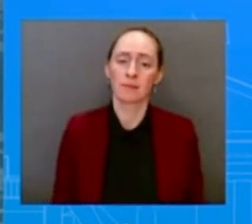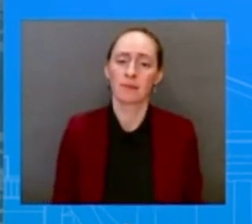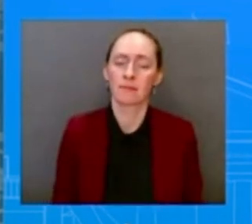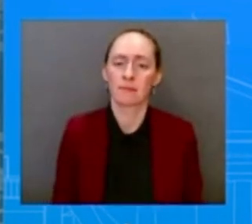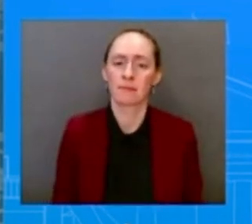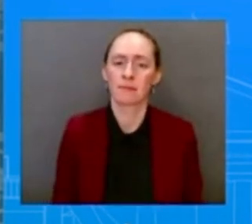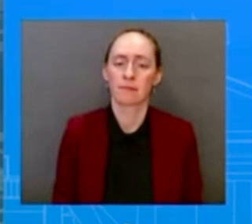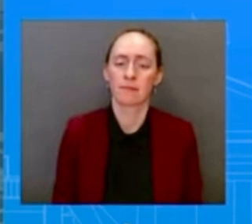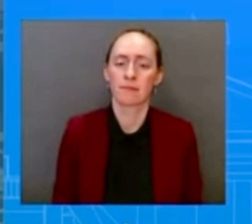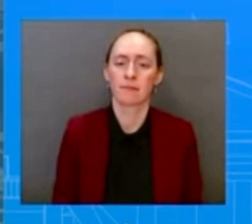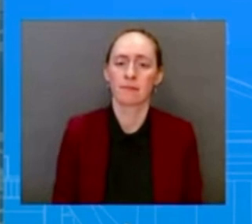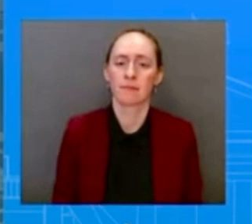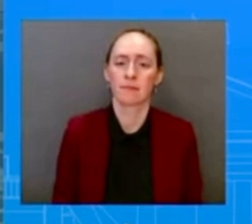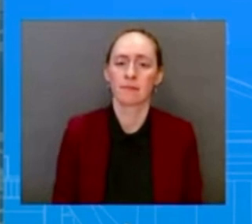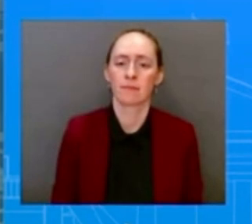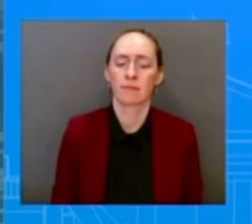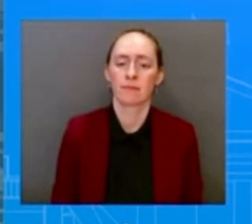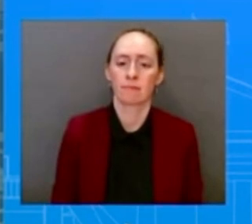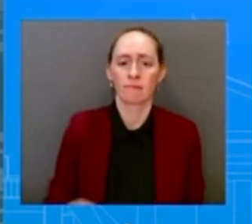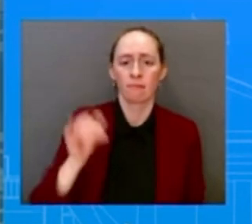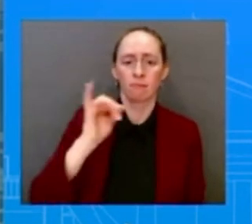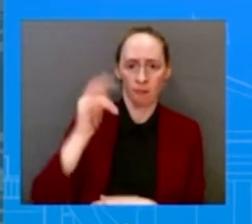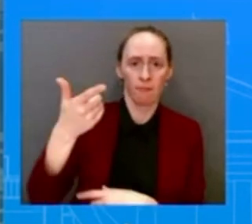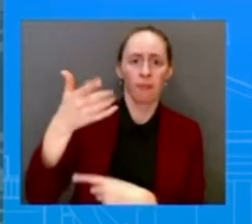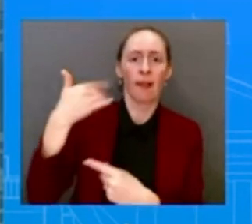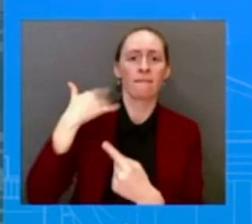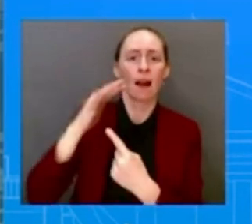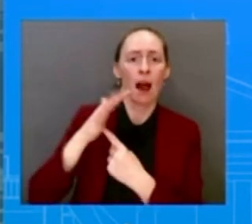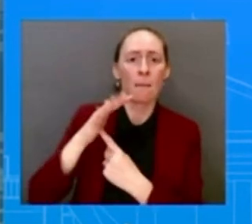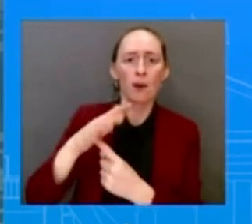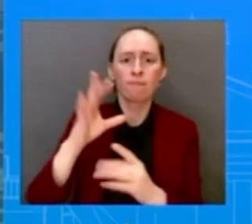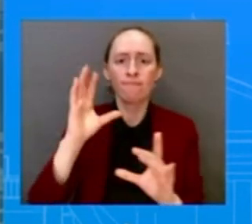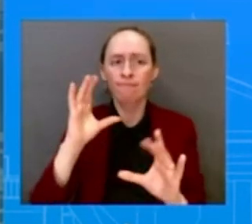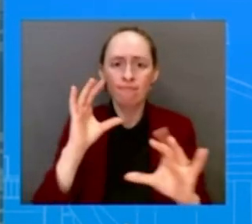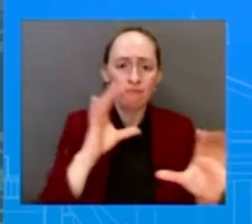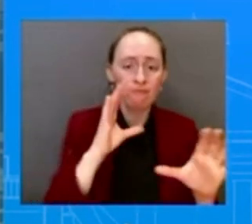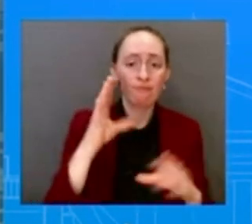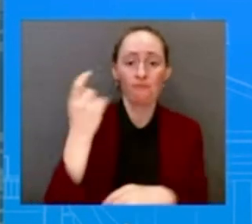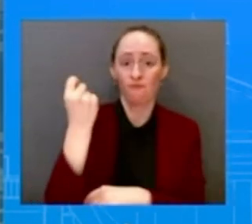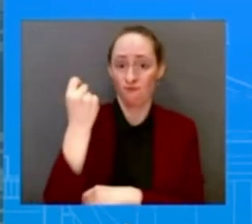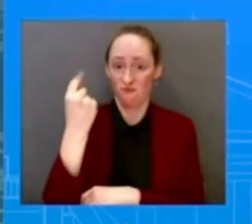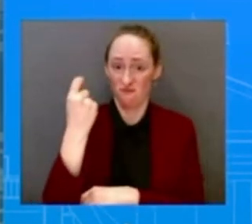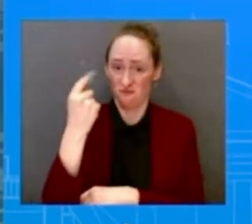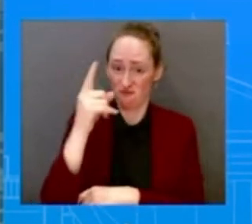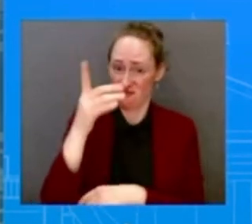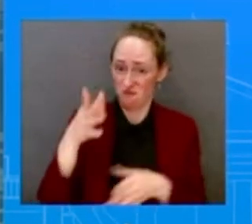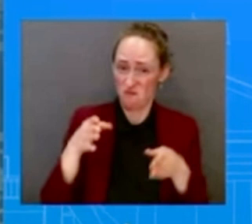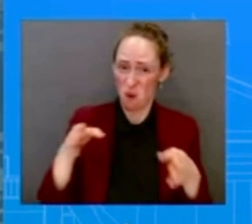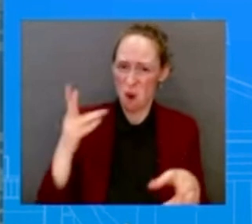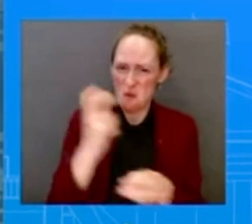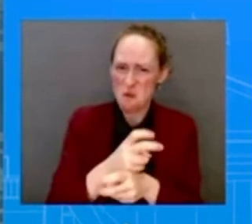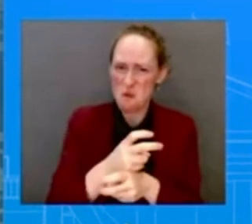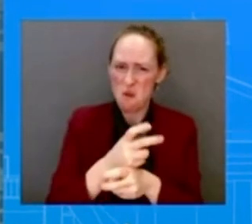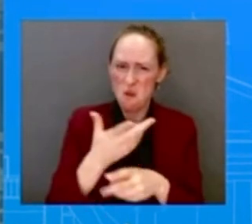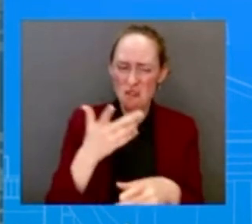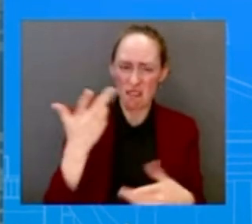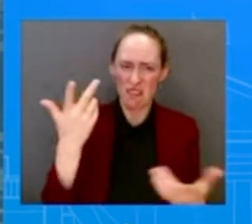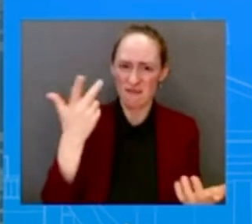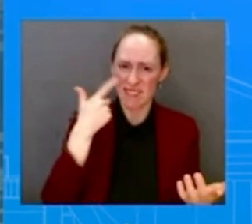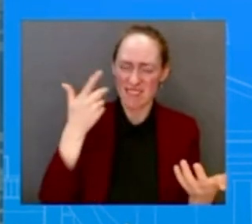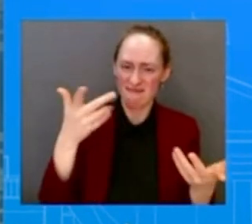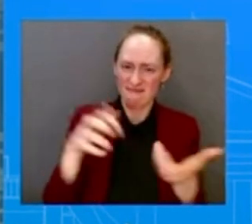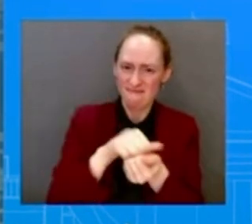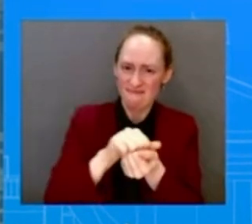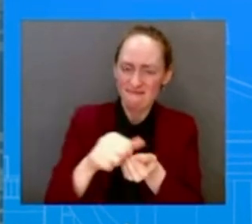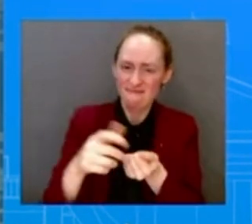because of the extensive damage to roads and to bridges, ground transportation, I think you can understand, is pretty challenging. They'll continue